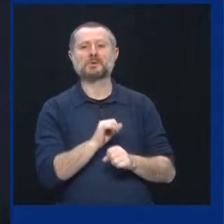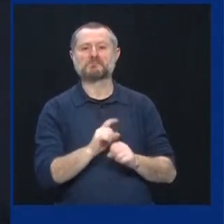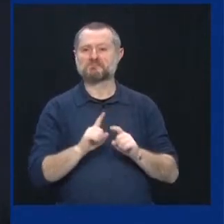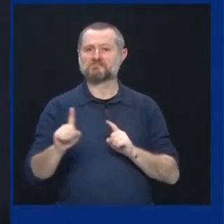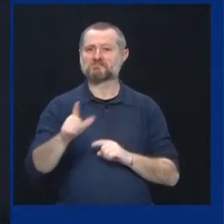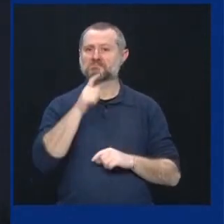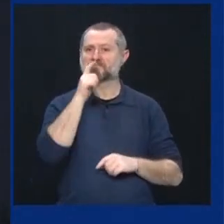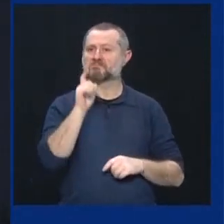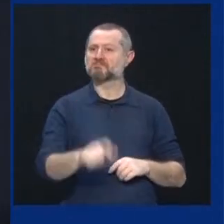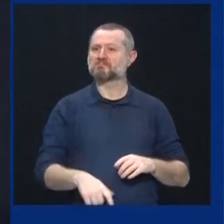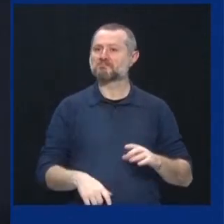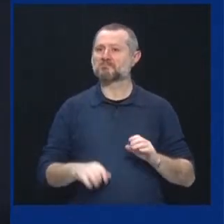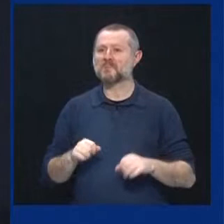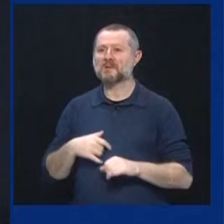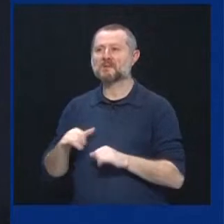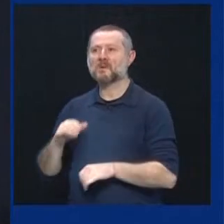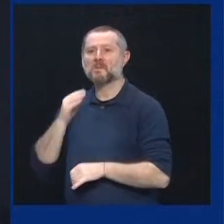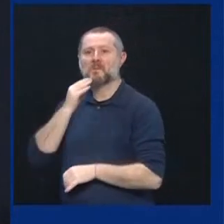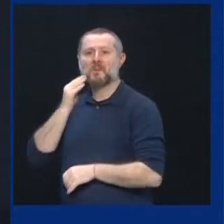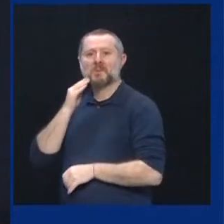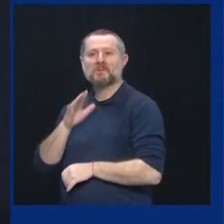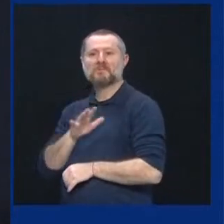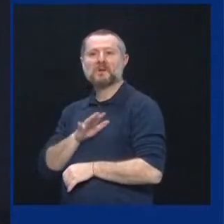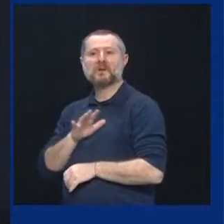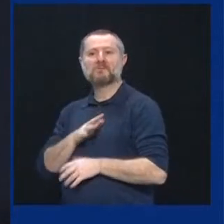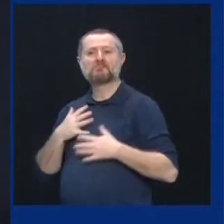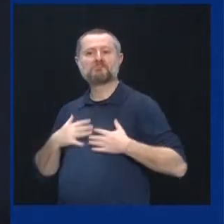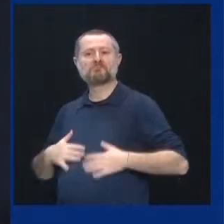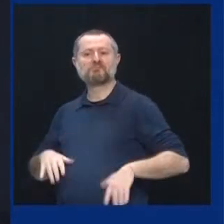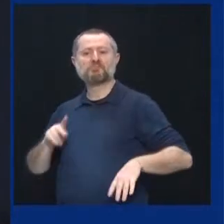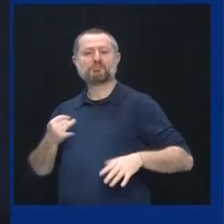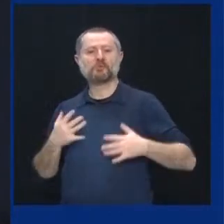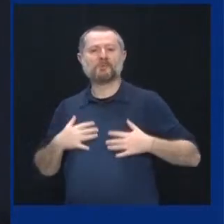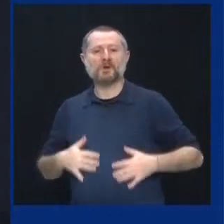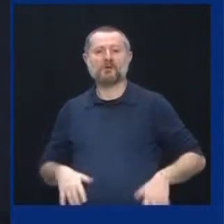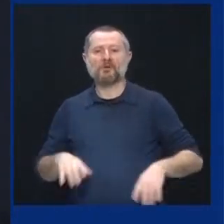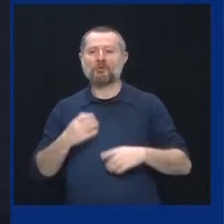my den in my pajamas, and I can do work.